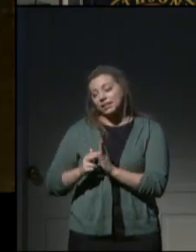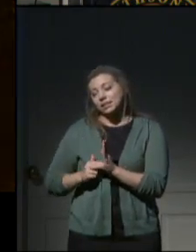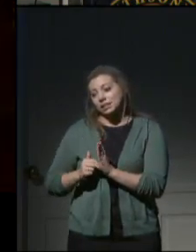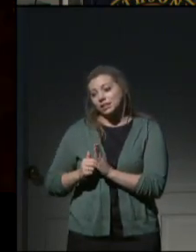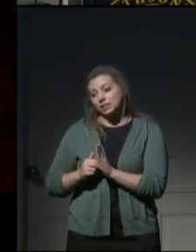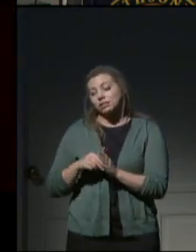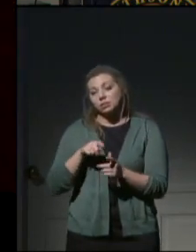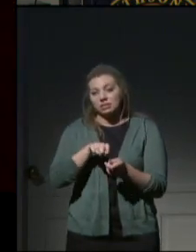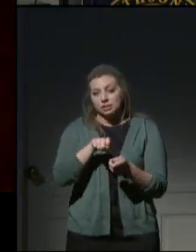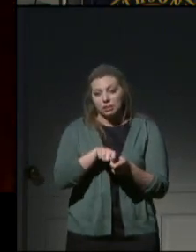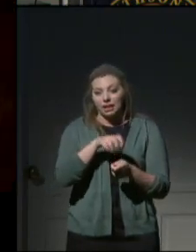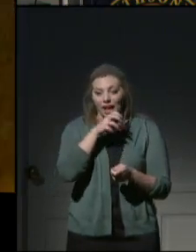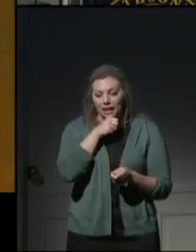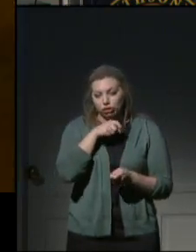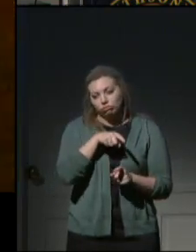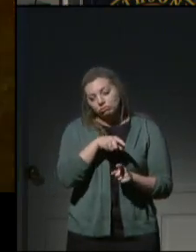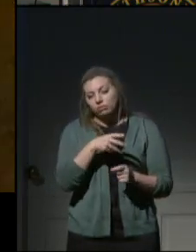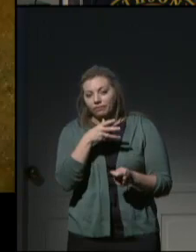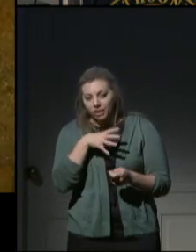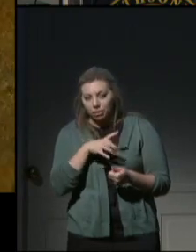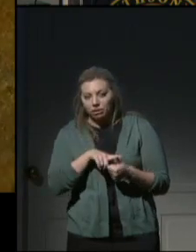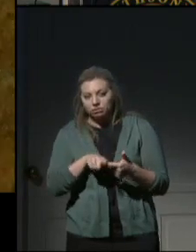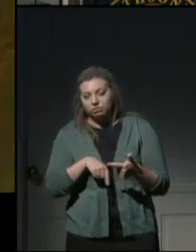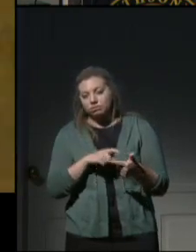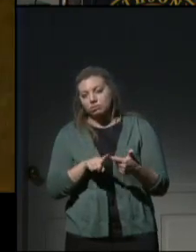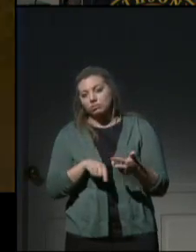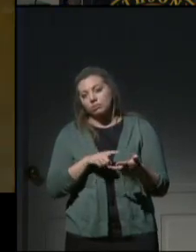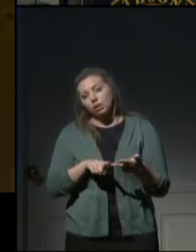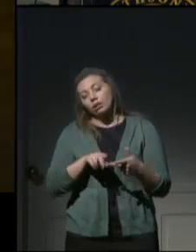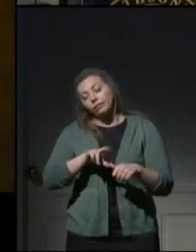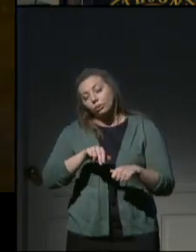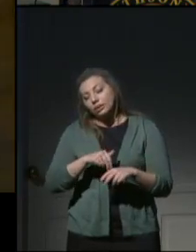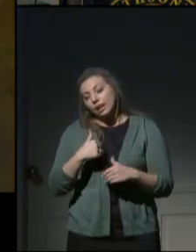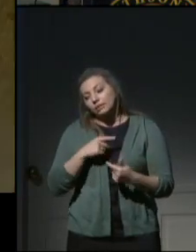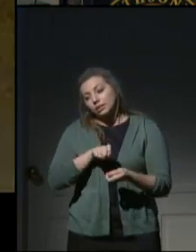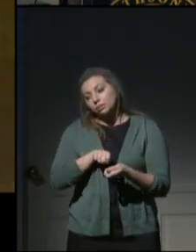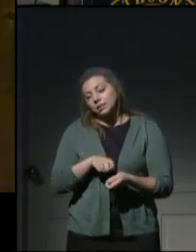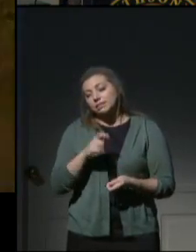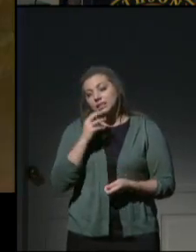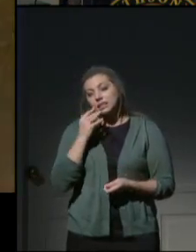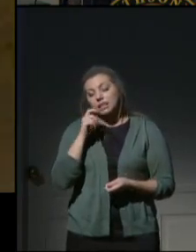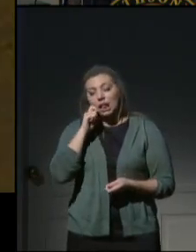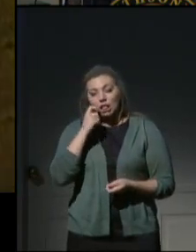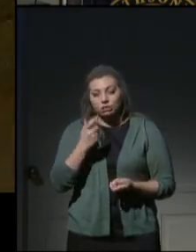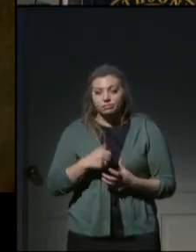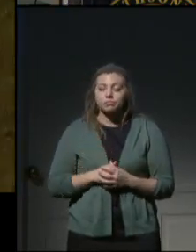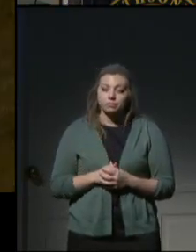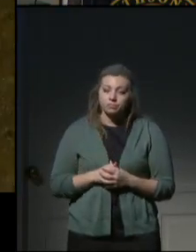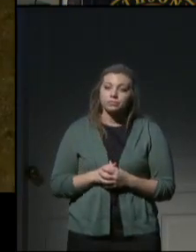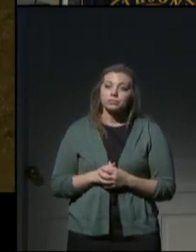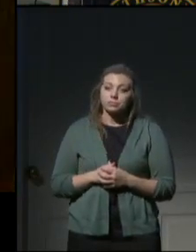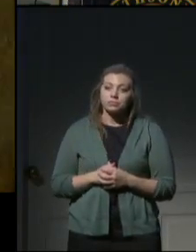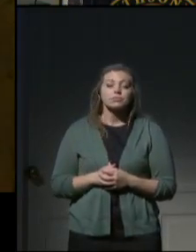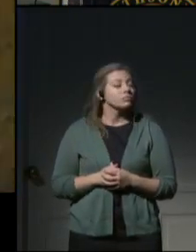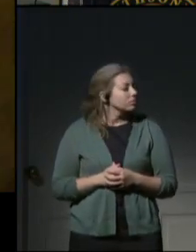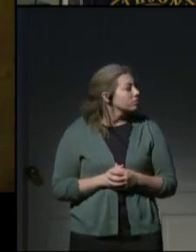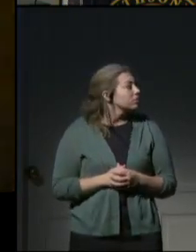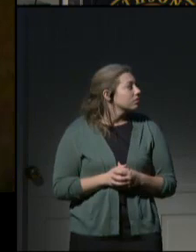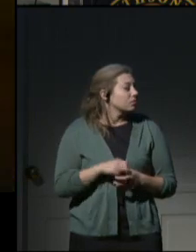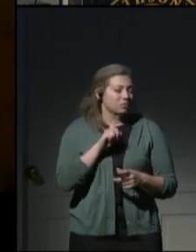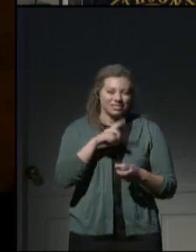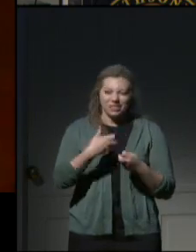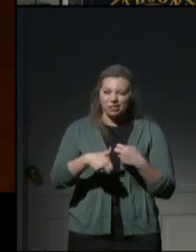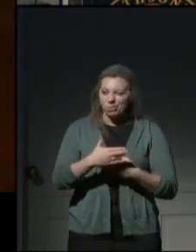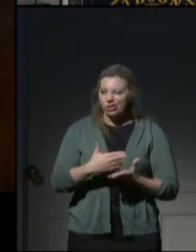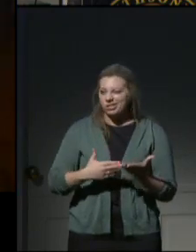were of a certain age if they were female, and of course had a certain skin color. So the tricky part is finding actual data